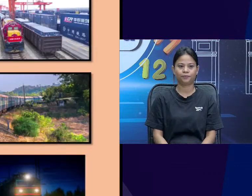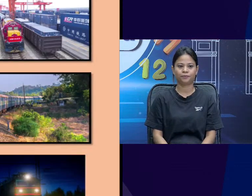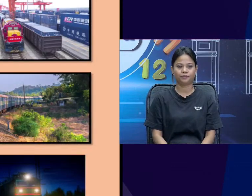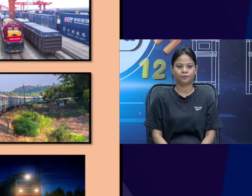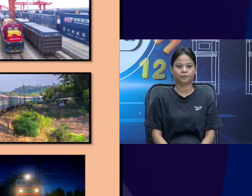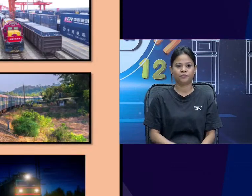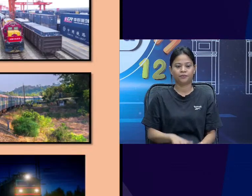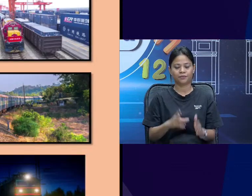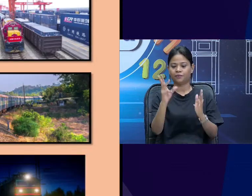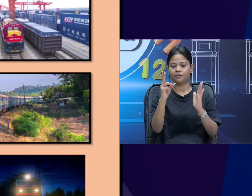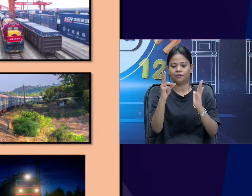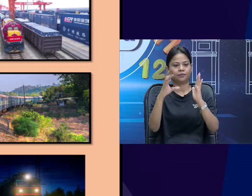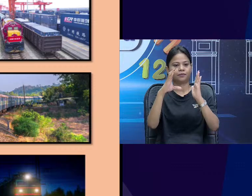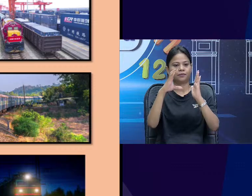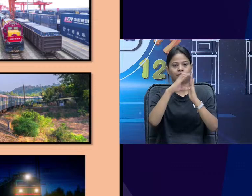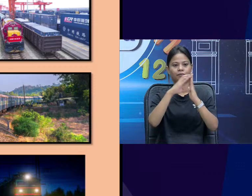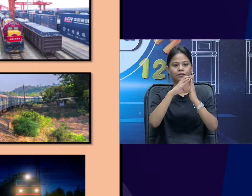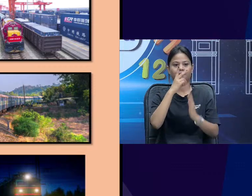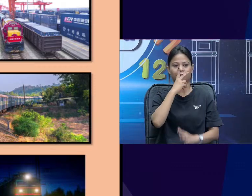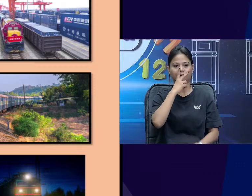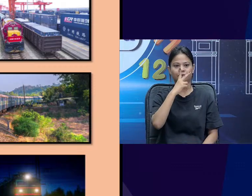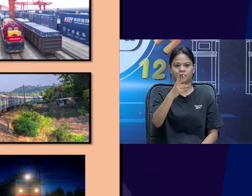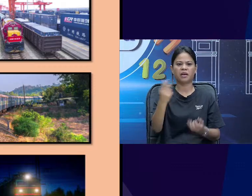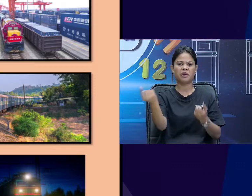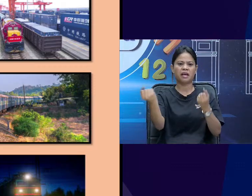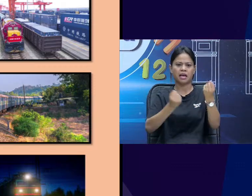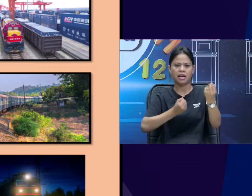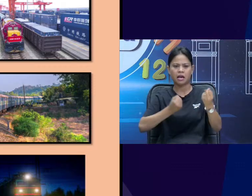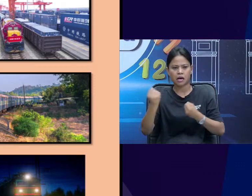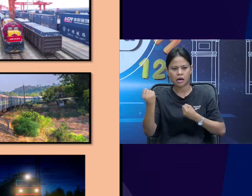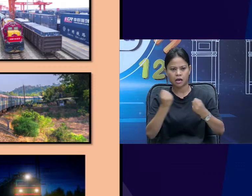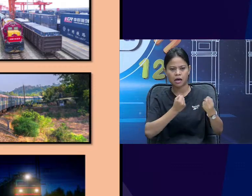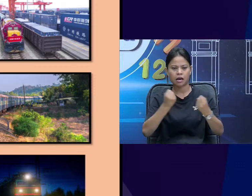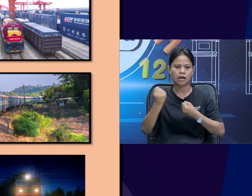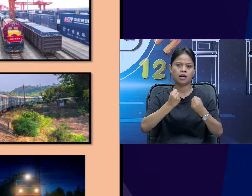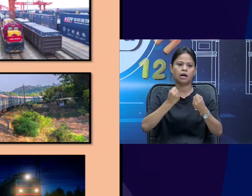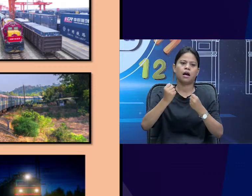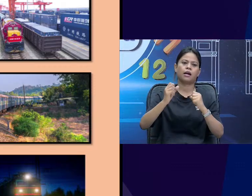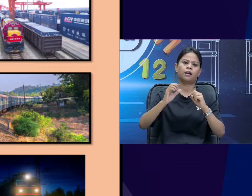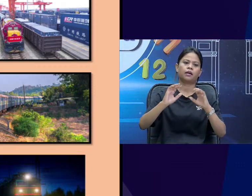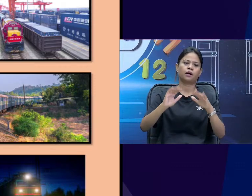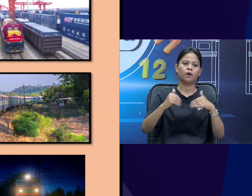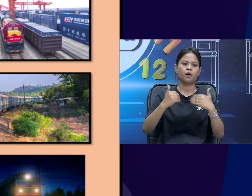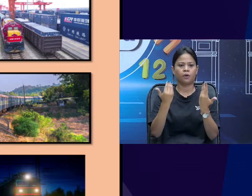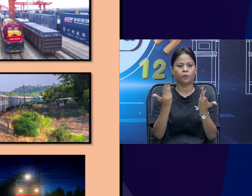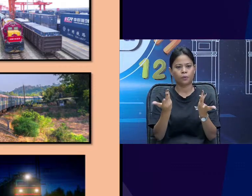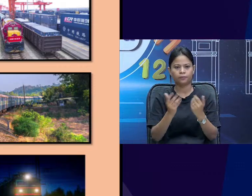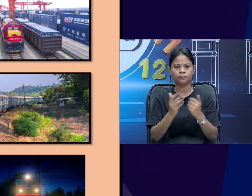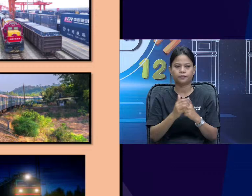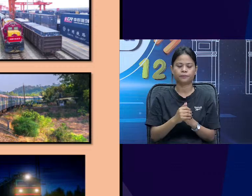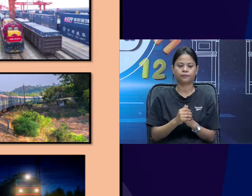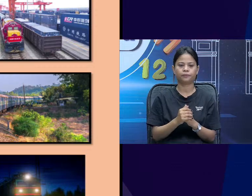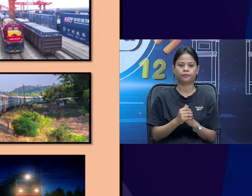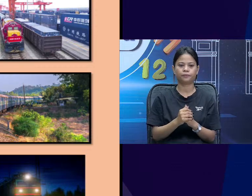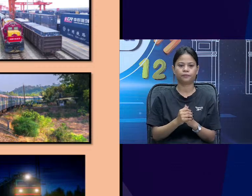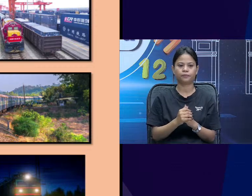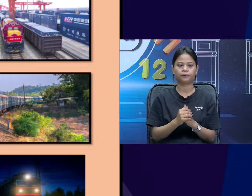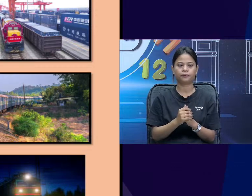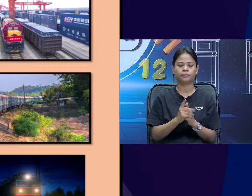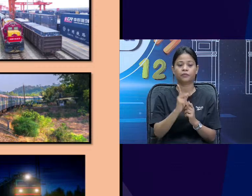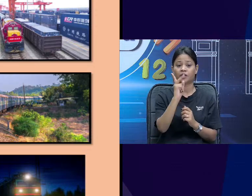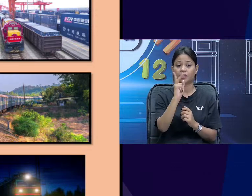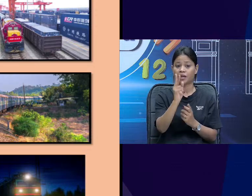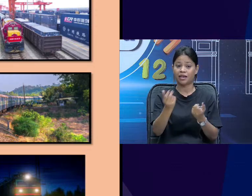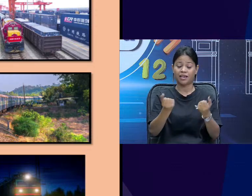freight cars. Freight cars are nothing but goods, or it is freight cars are nothing but cars